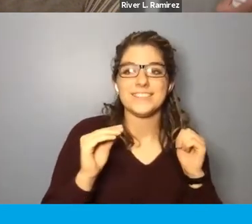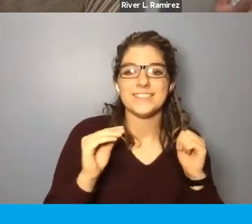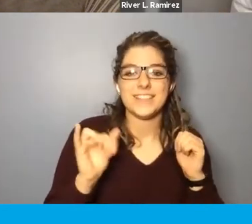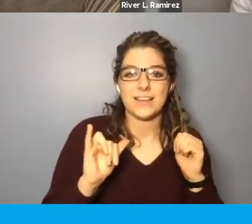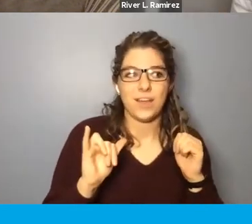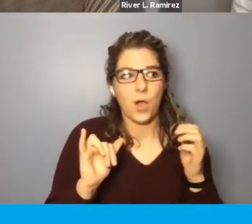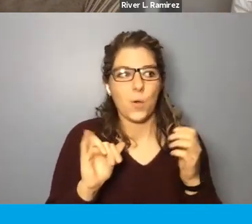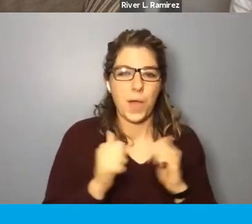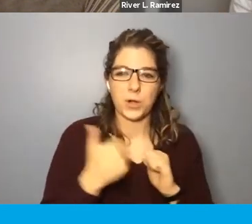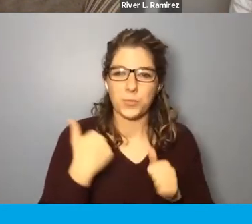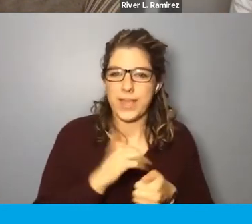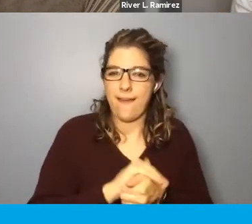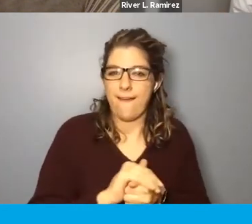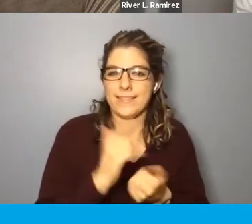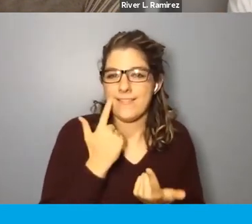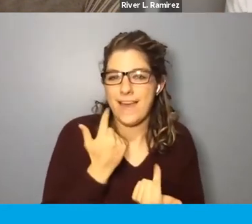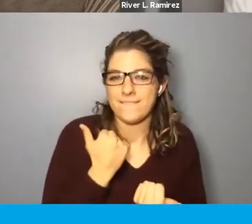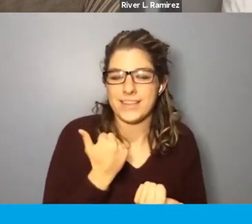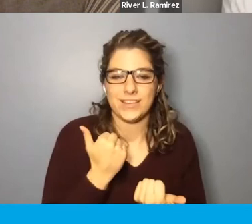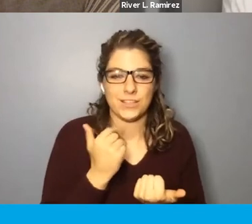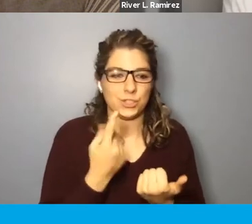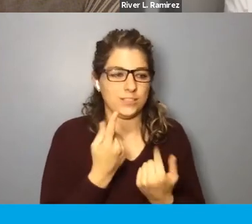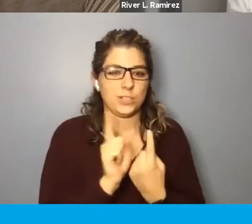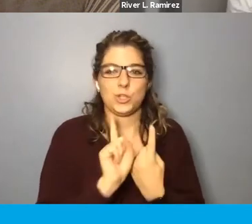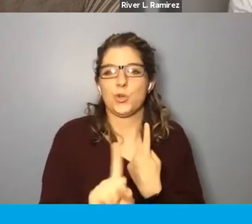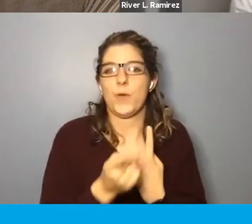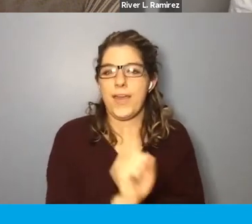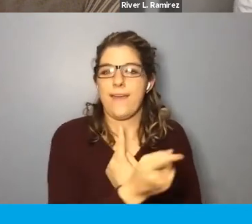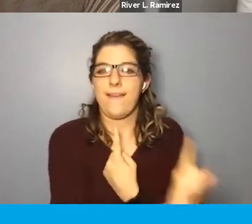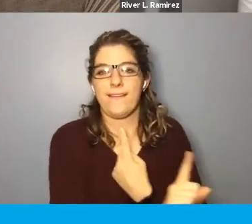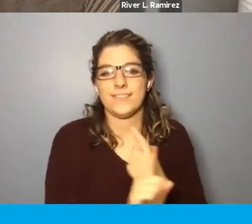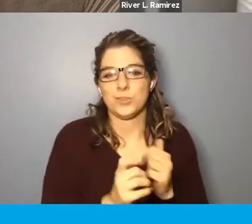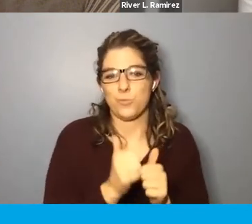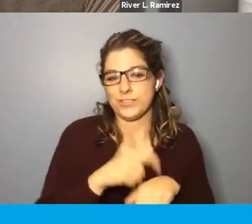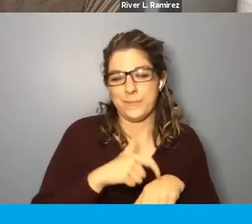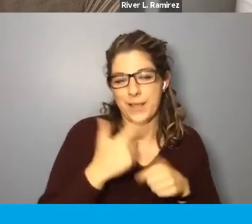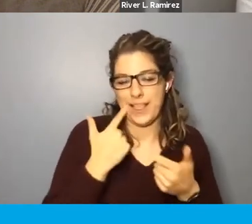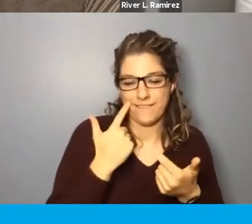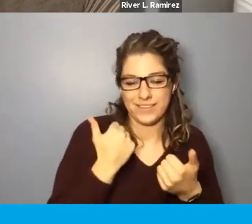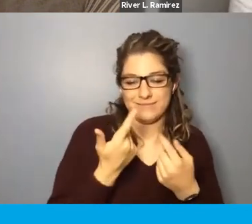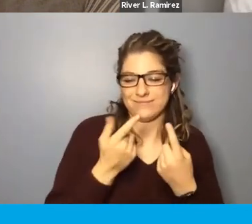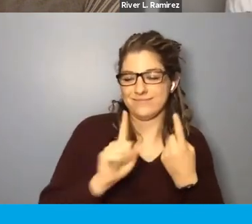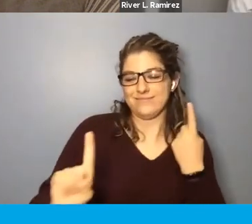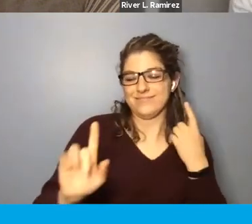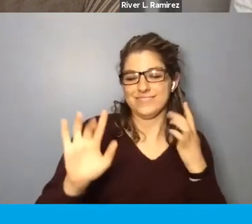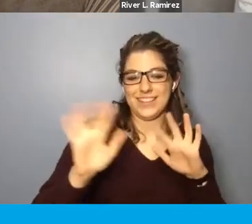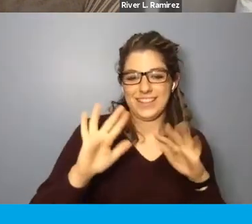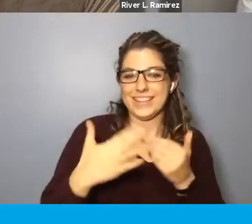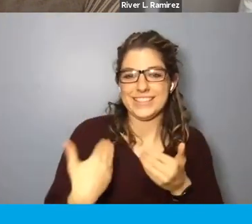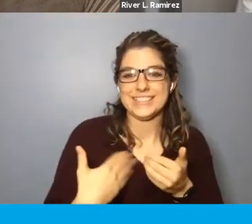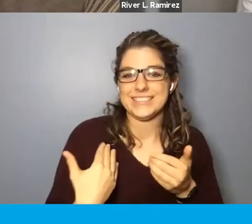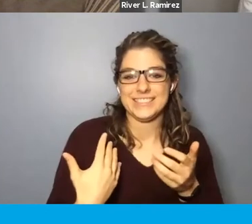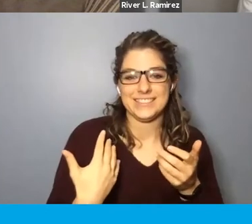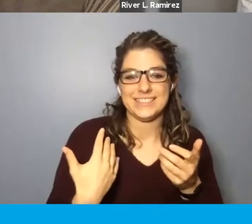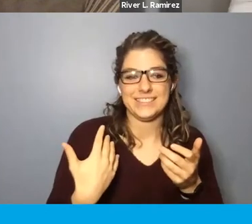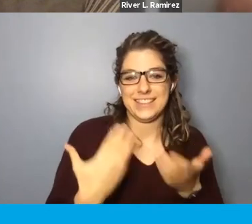oh, how do we hide the laughing? It's like, just turn away from me. So most of the time they're like laughing, turning away. And it was like an easy kind